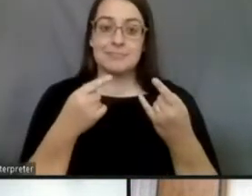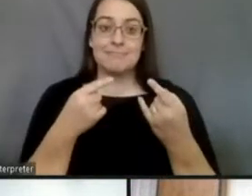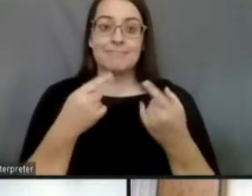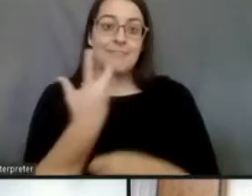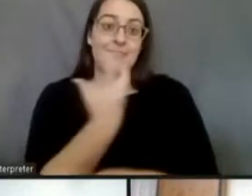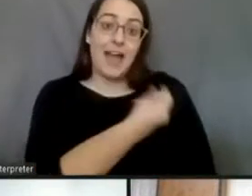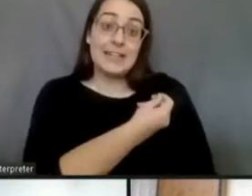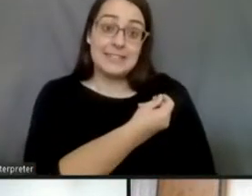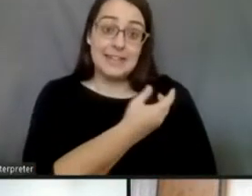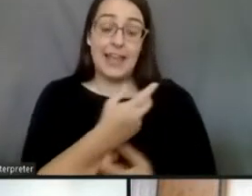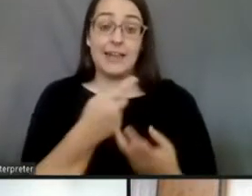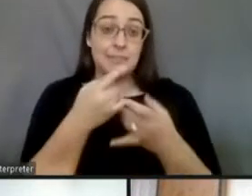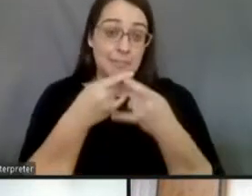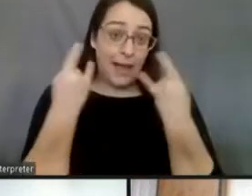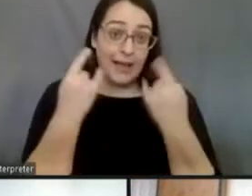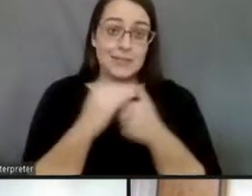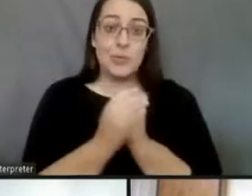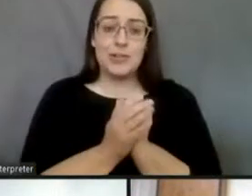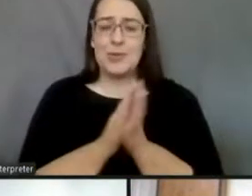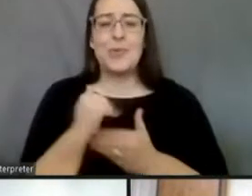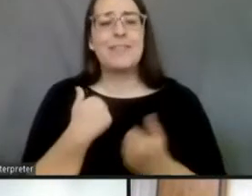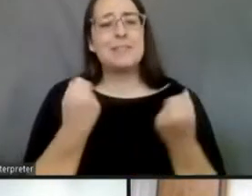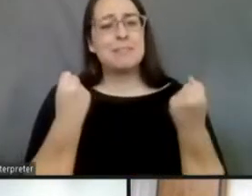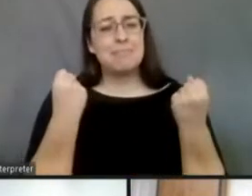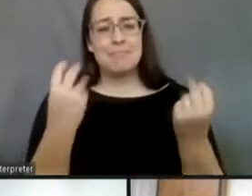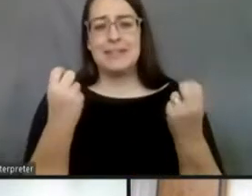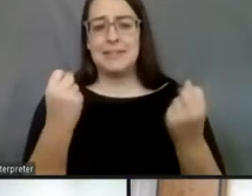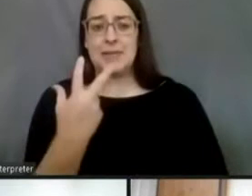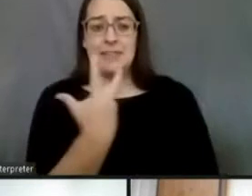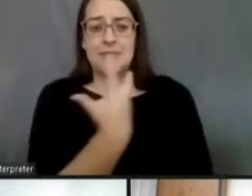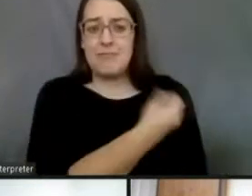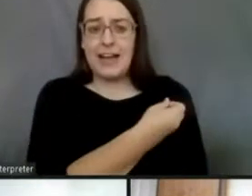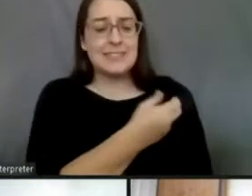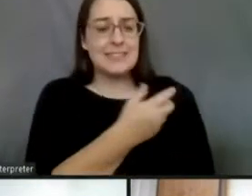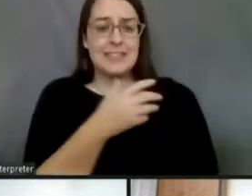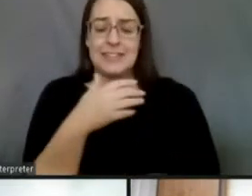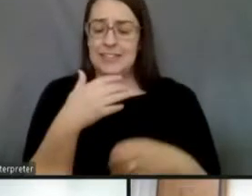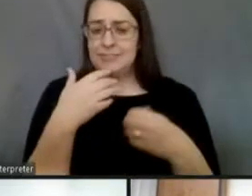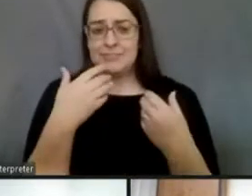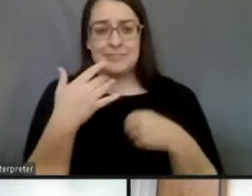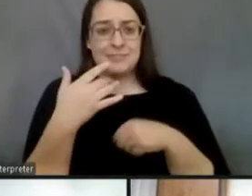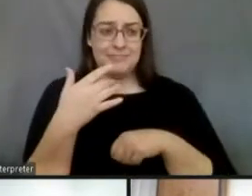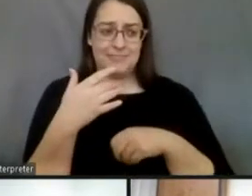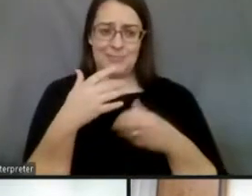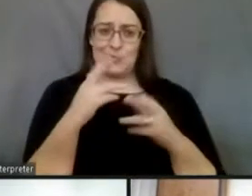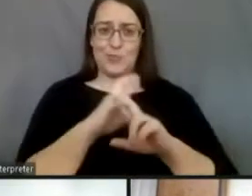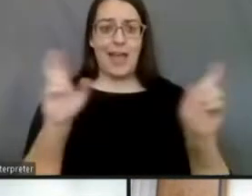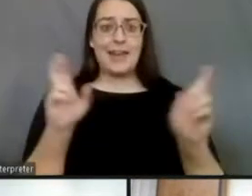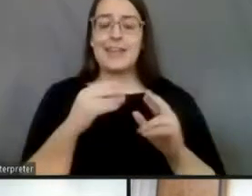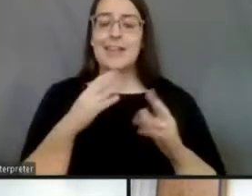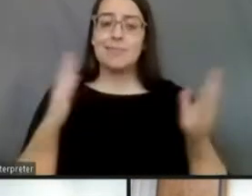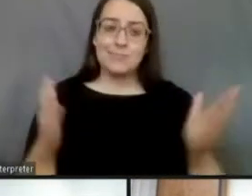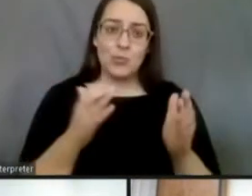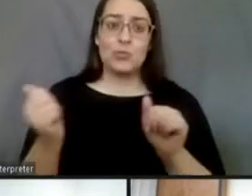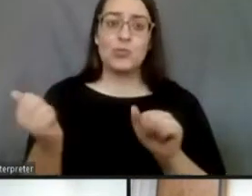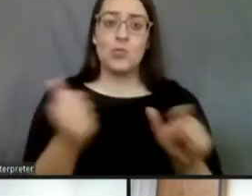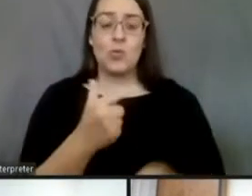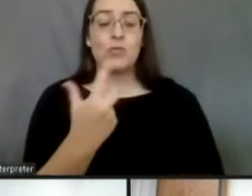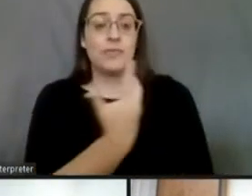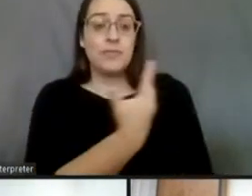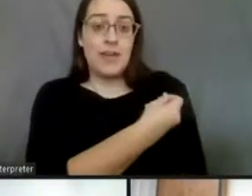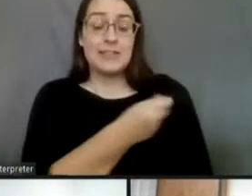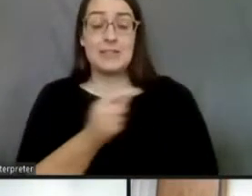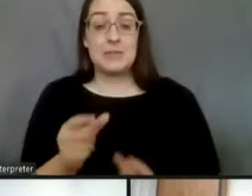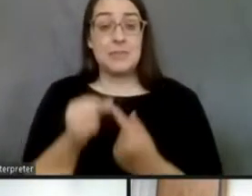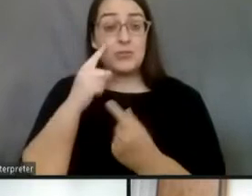get vaccinated. We have plenty of vaccine available, and I'm encouraging everyone to get out there and get vaccinated, especially those